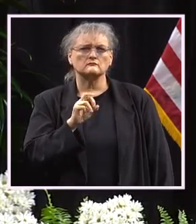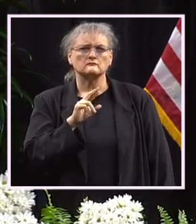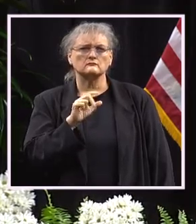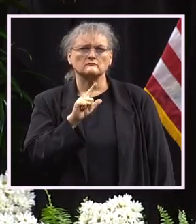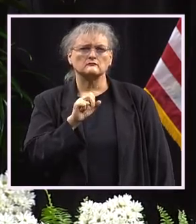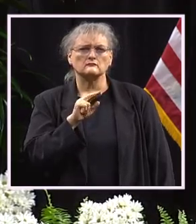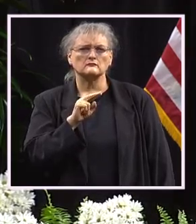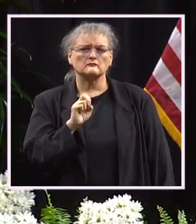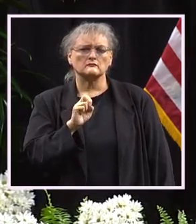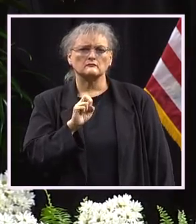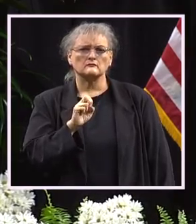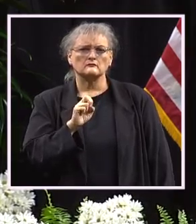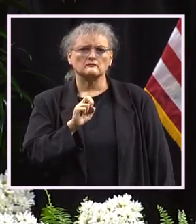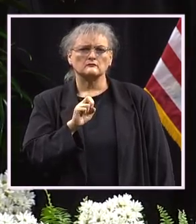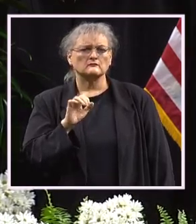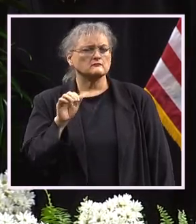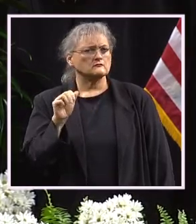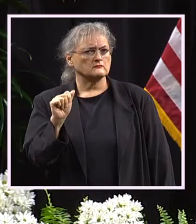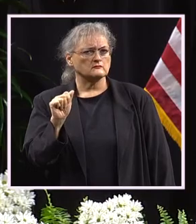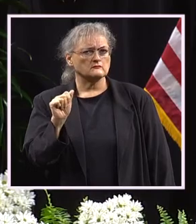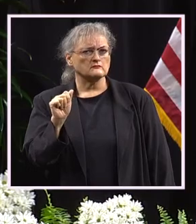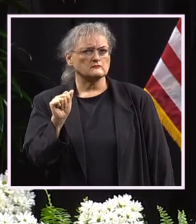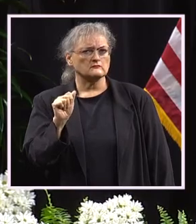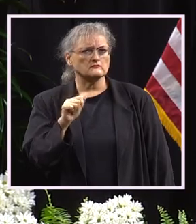Darlene L. Alarcon.